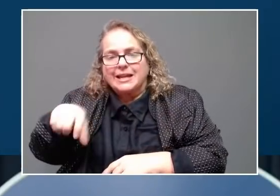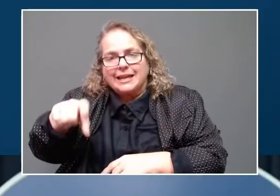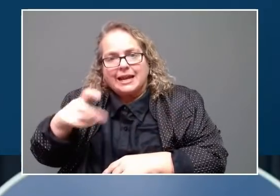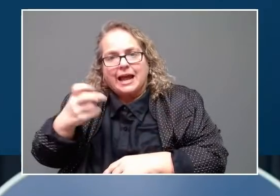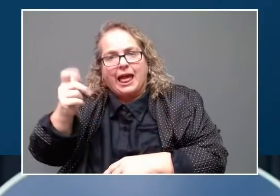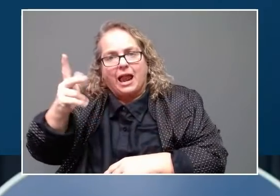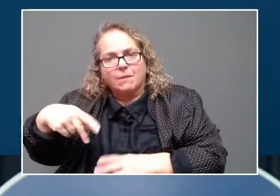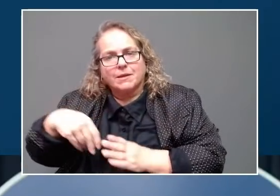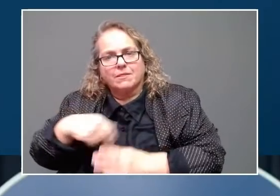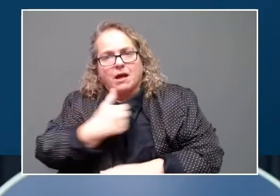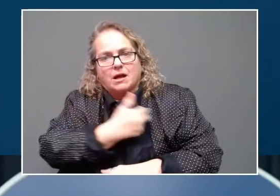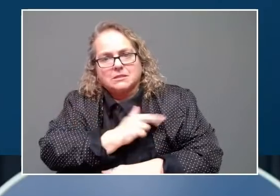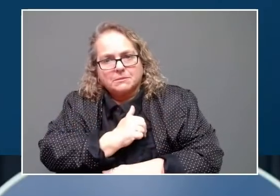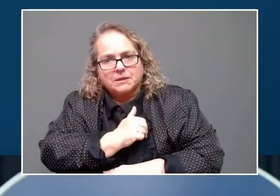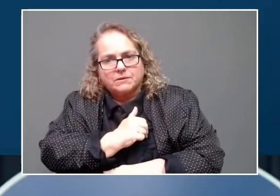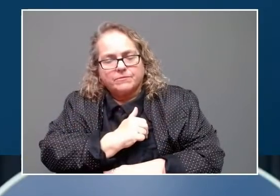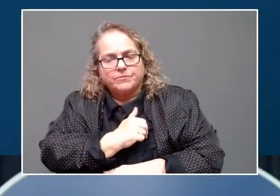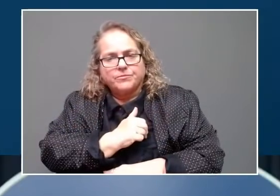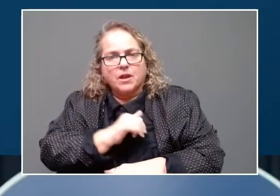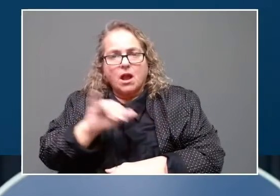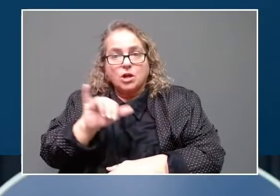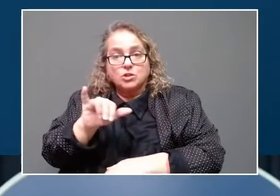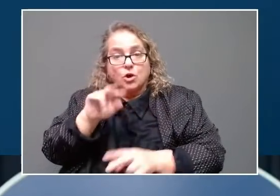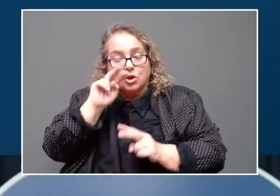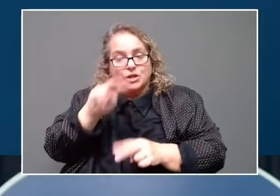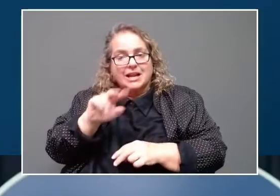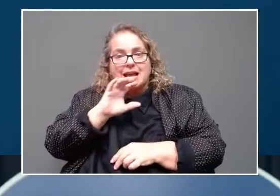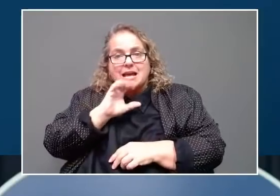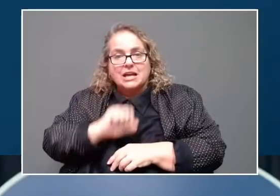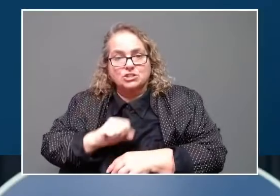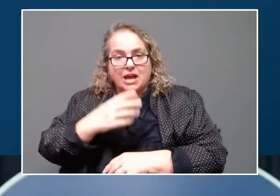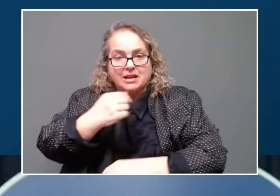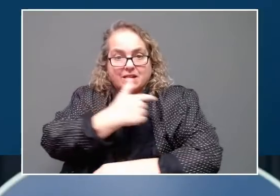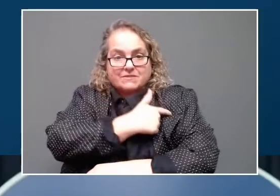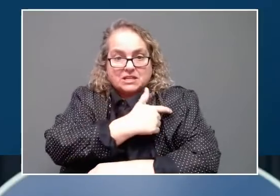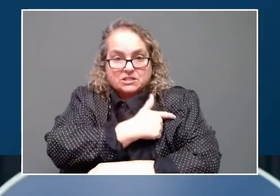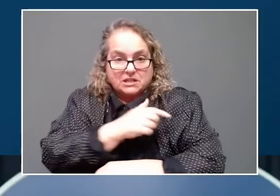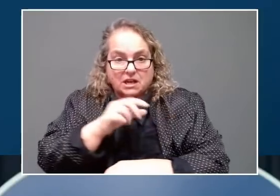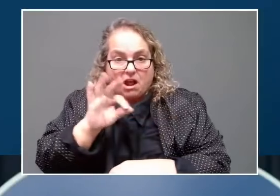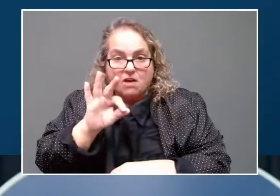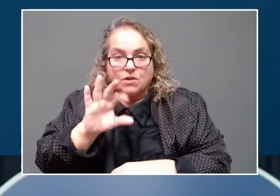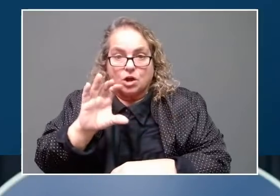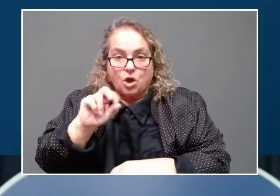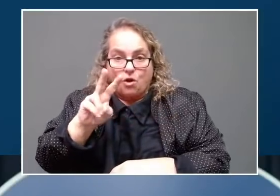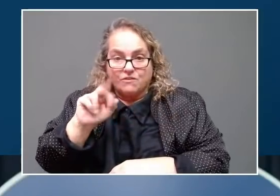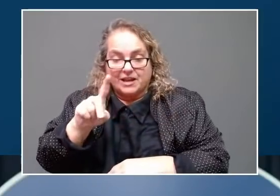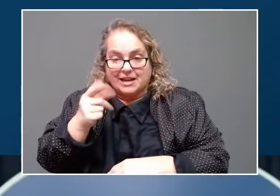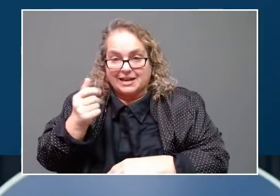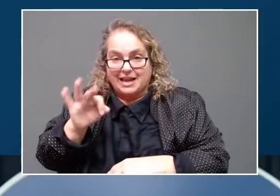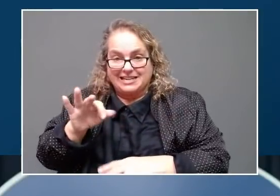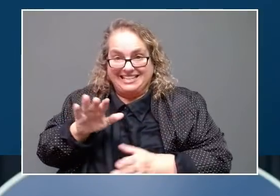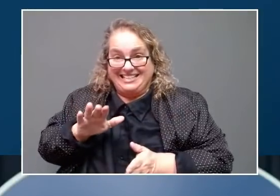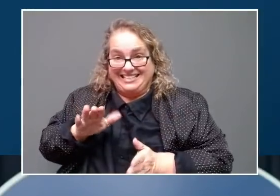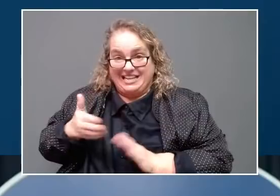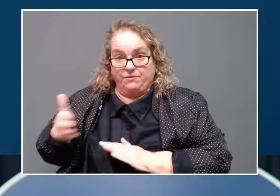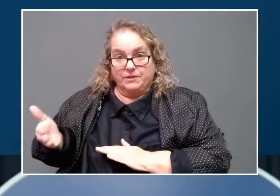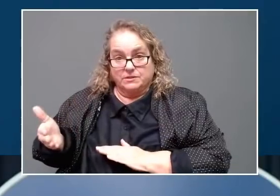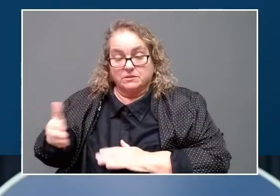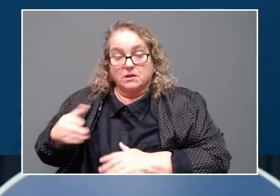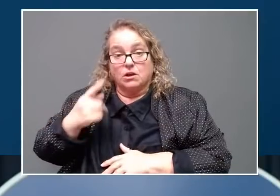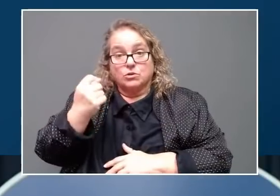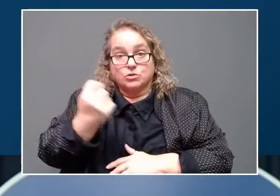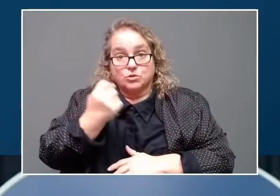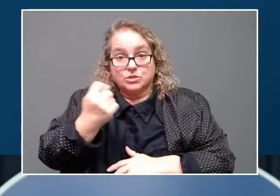Let's also very quickly look at age and vaccination status of COVID-19 deaths. So on Tuesday, when I read